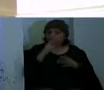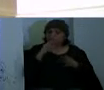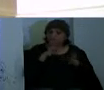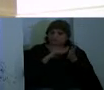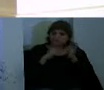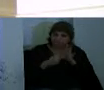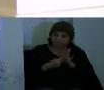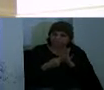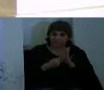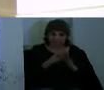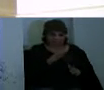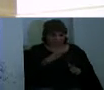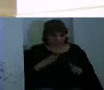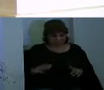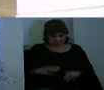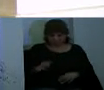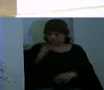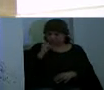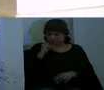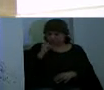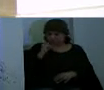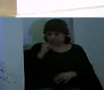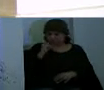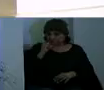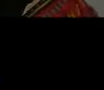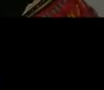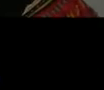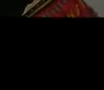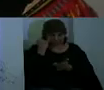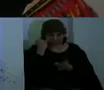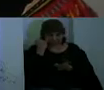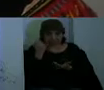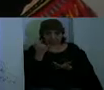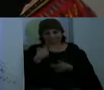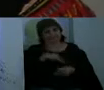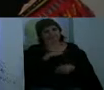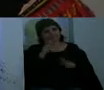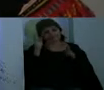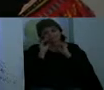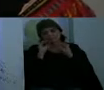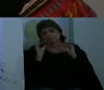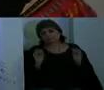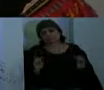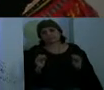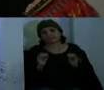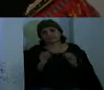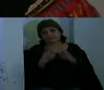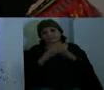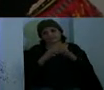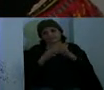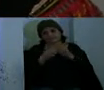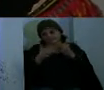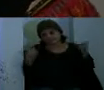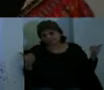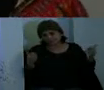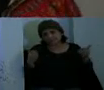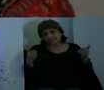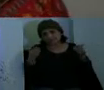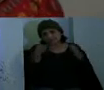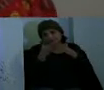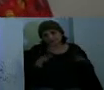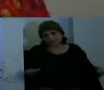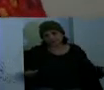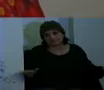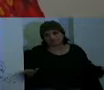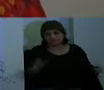Christ is not the center of our common life, we are hopelessly fragmented and divided. No one knew